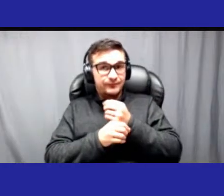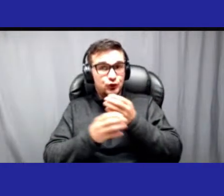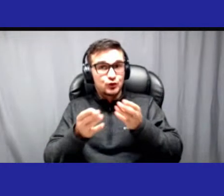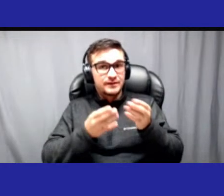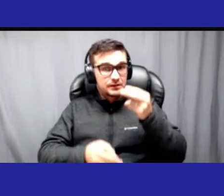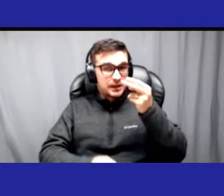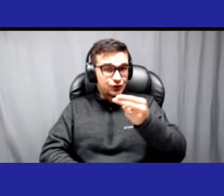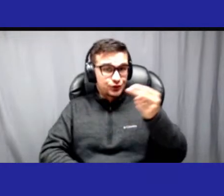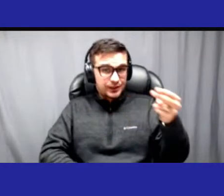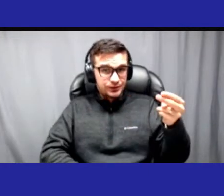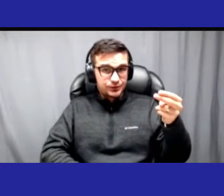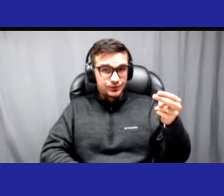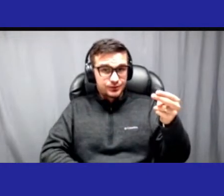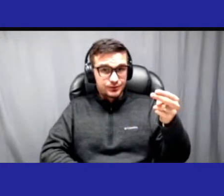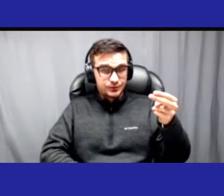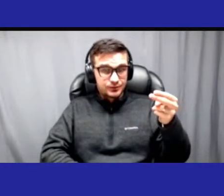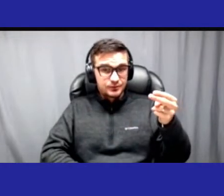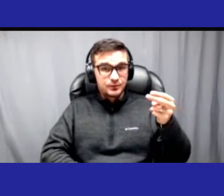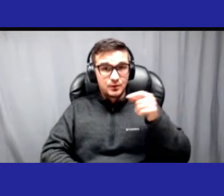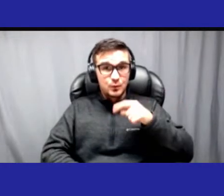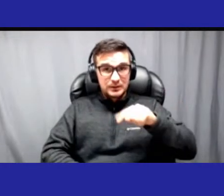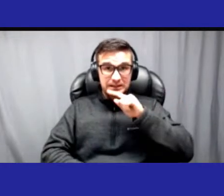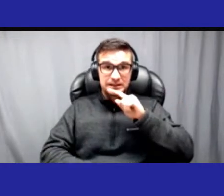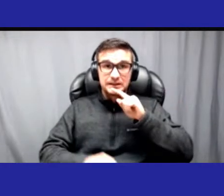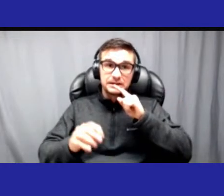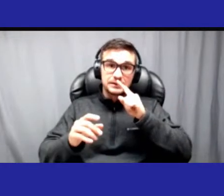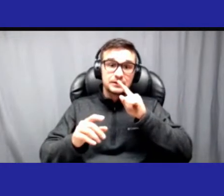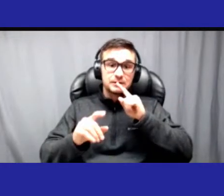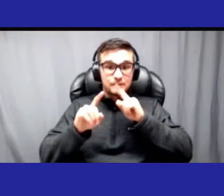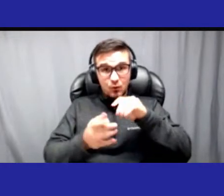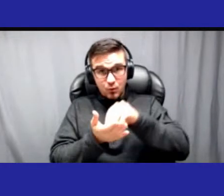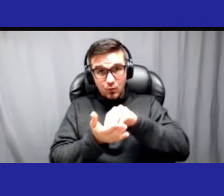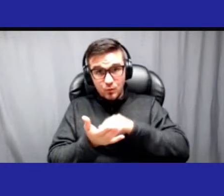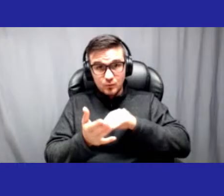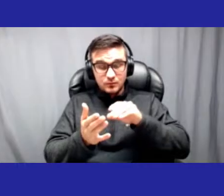when we report on improvement, it's